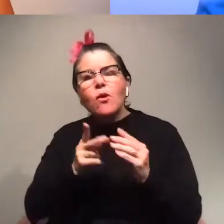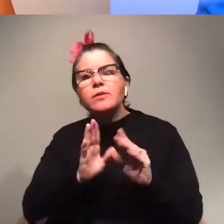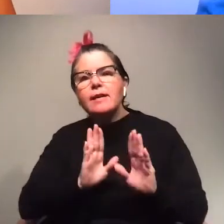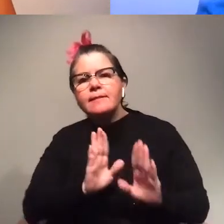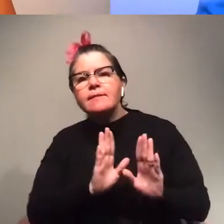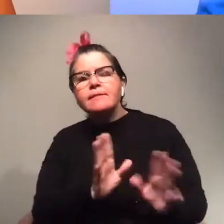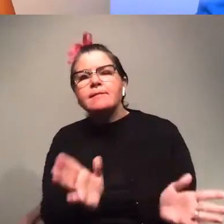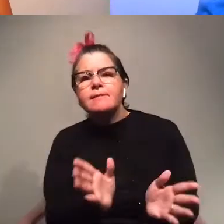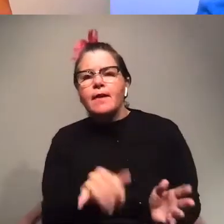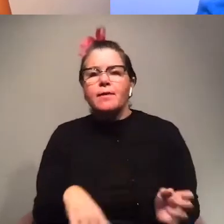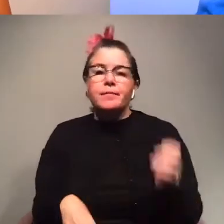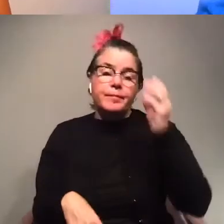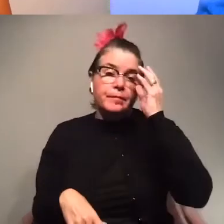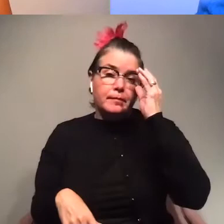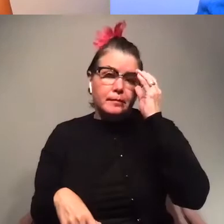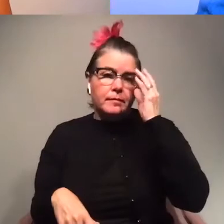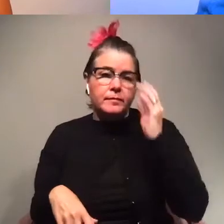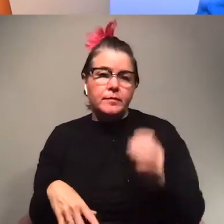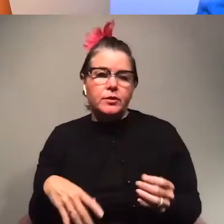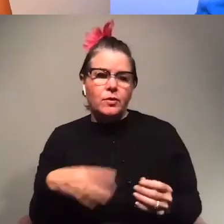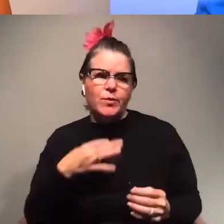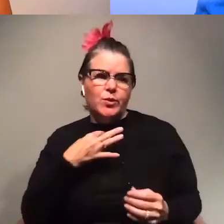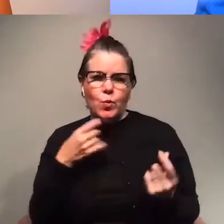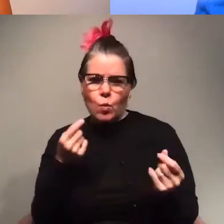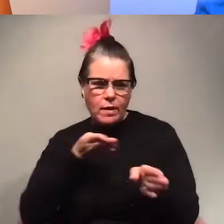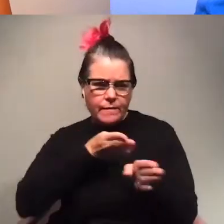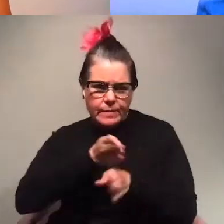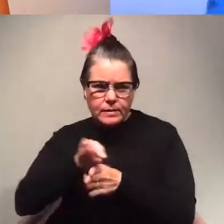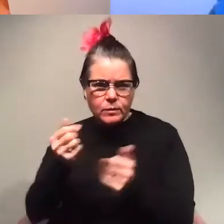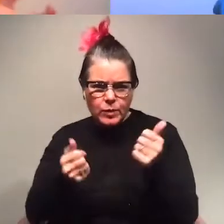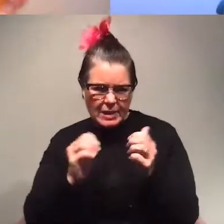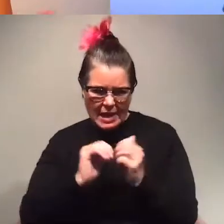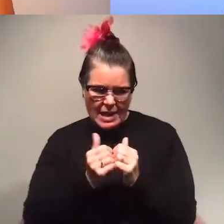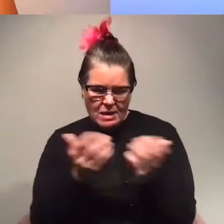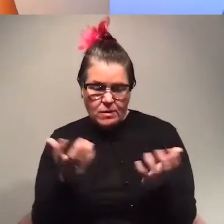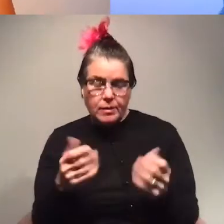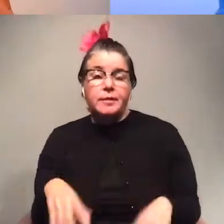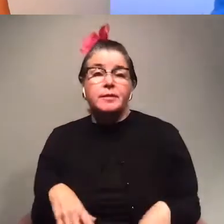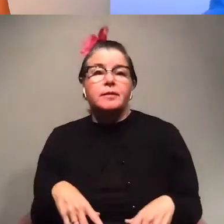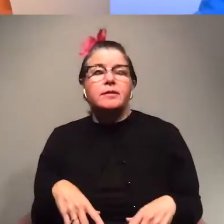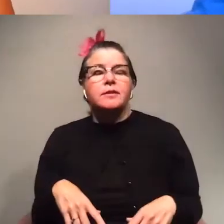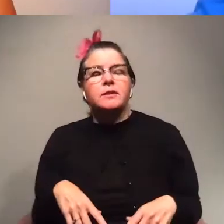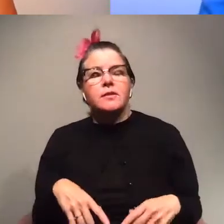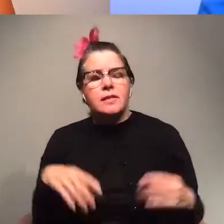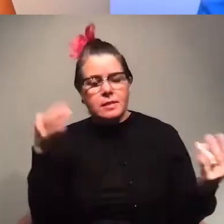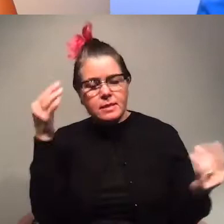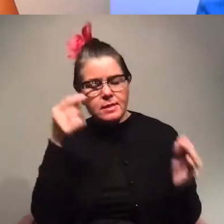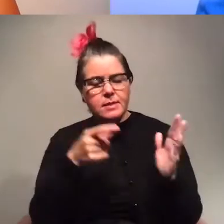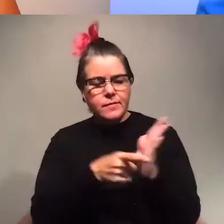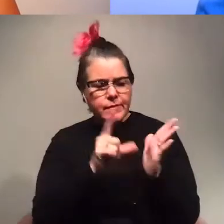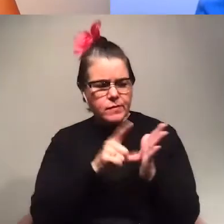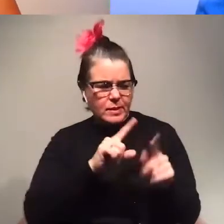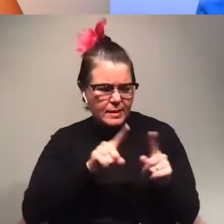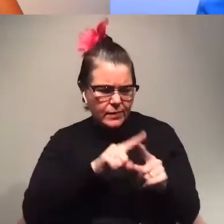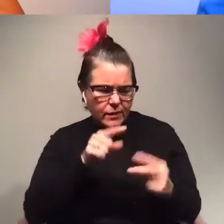direction. And so the question was in what, in how to get it done. And so after kind of reviewing all the different majors and options I